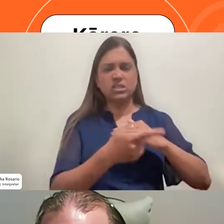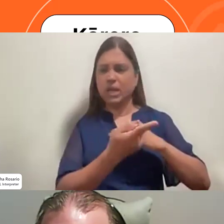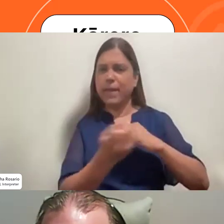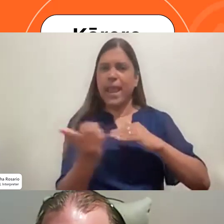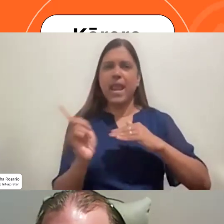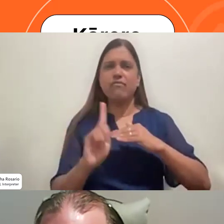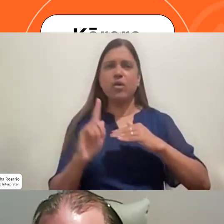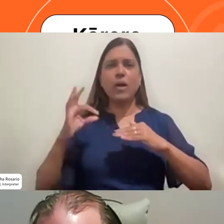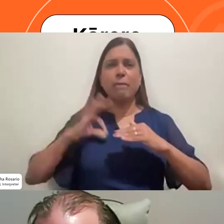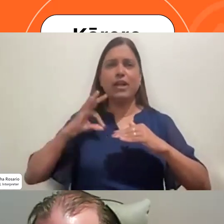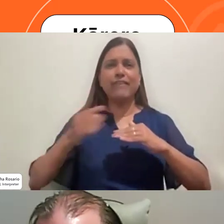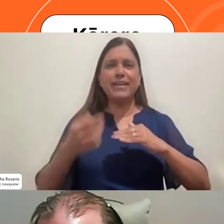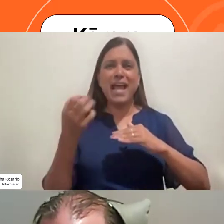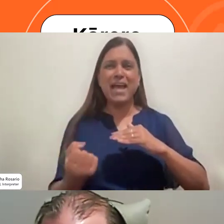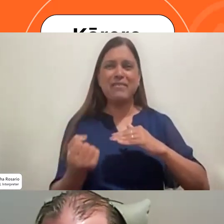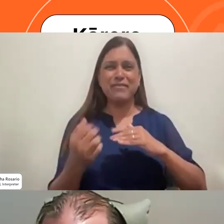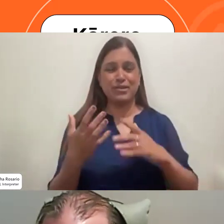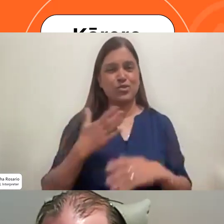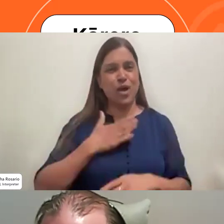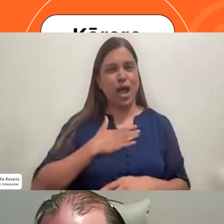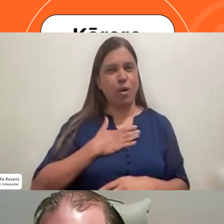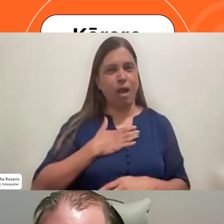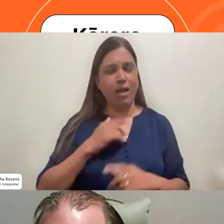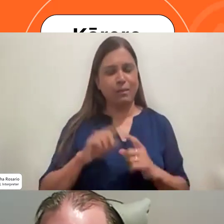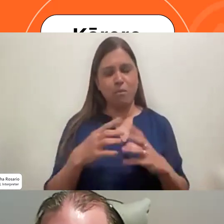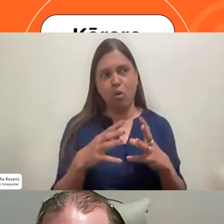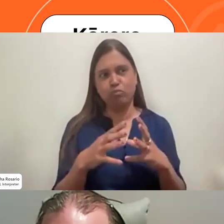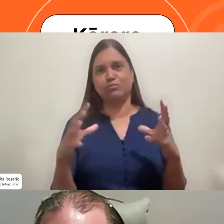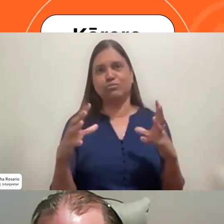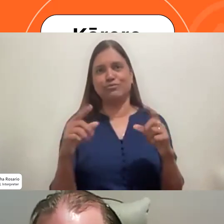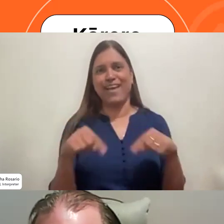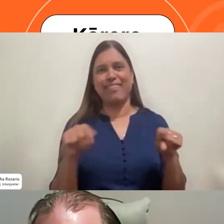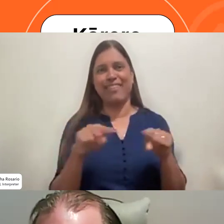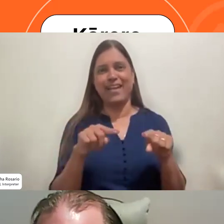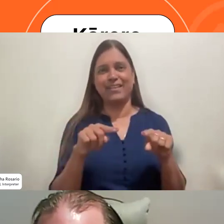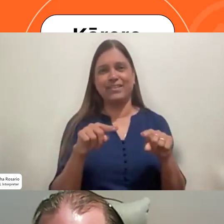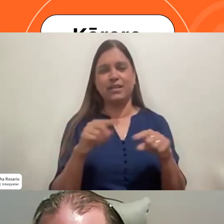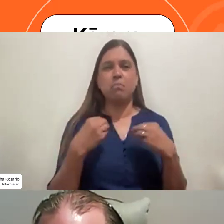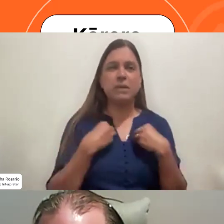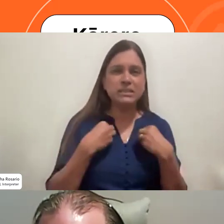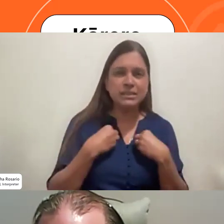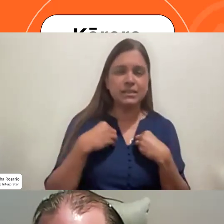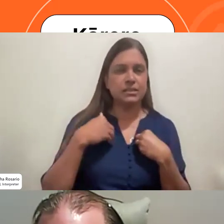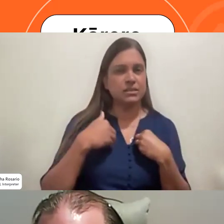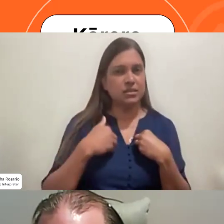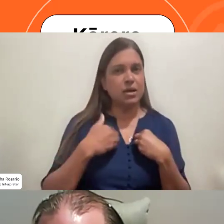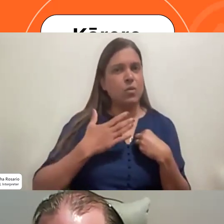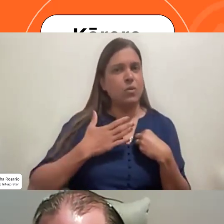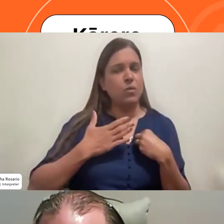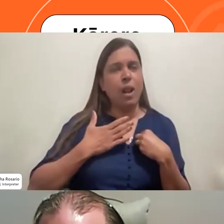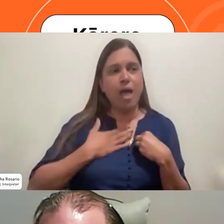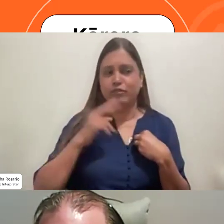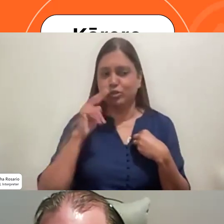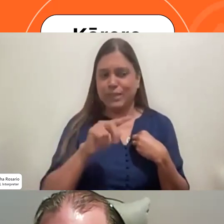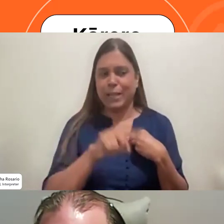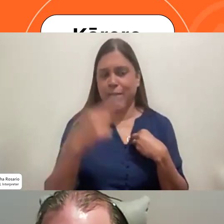walk of life. So I'd like to see that curb cut effect being really thought about by businesses and governments and